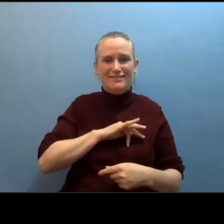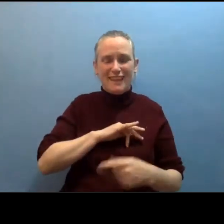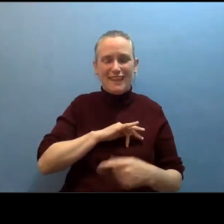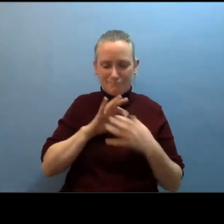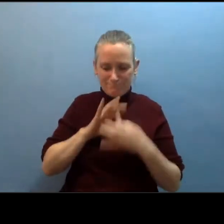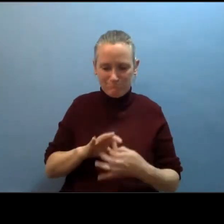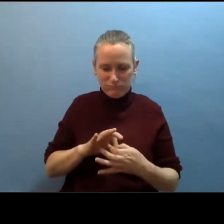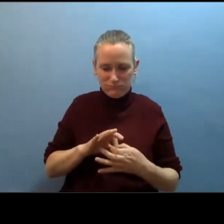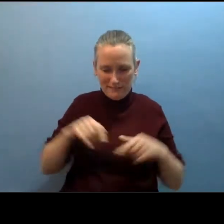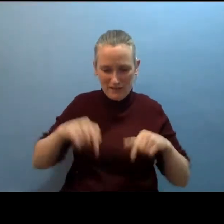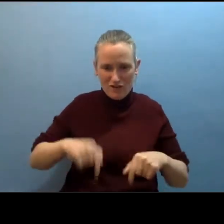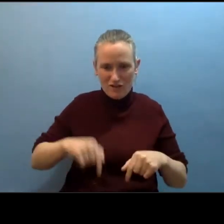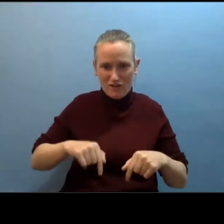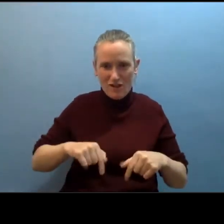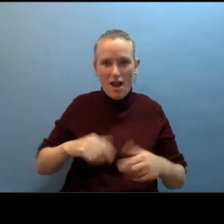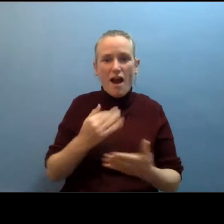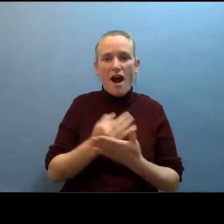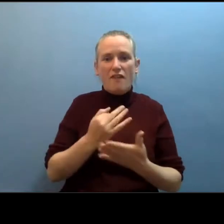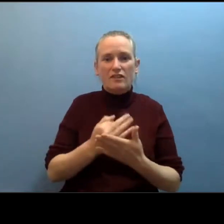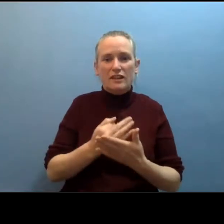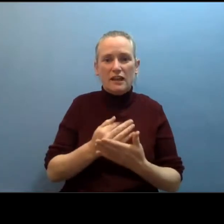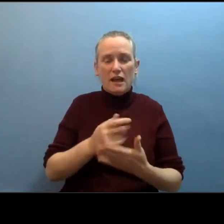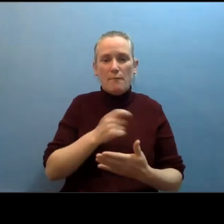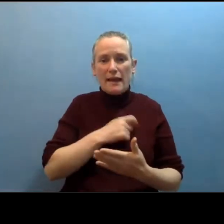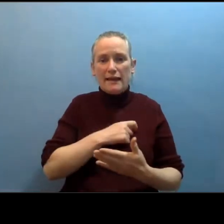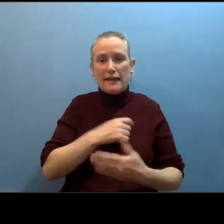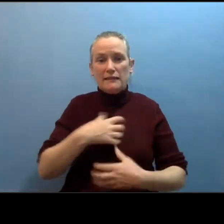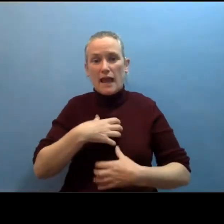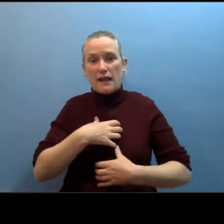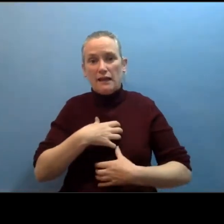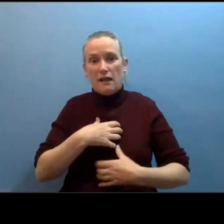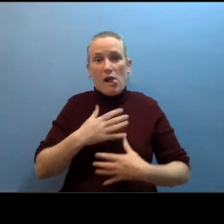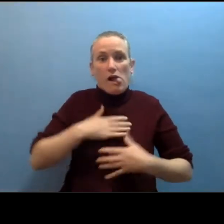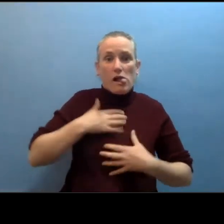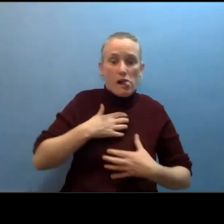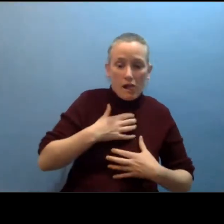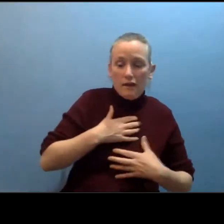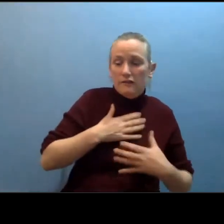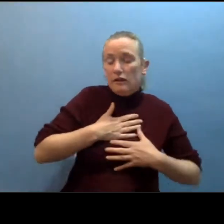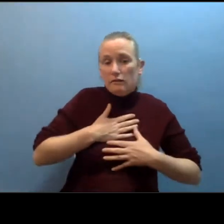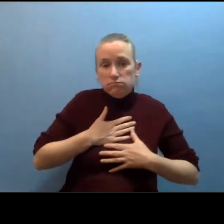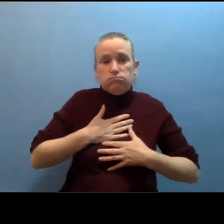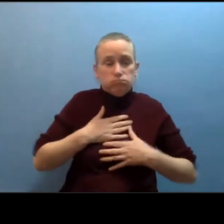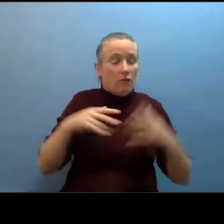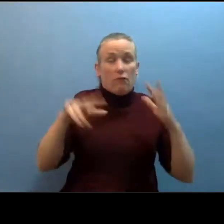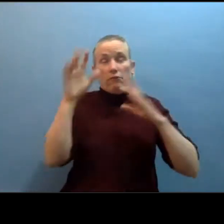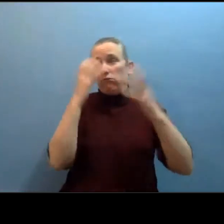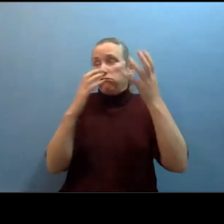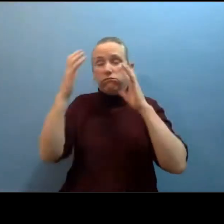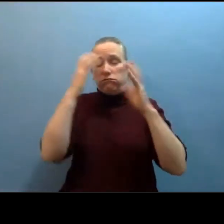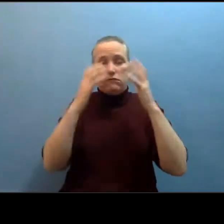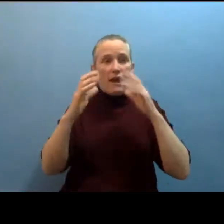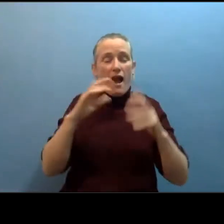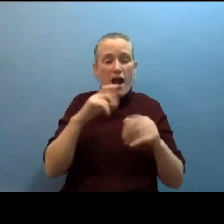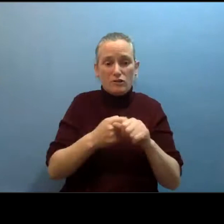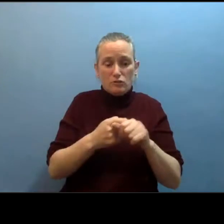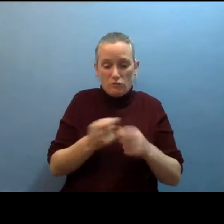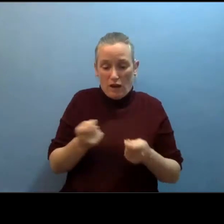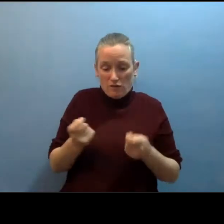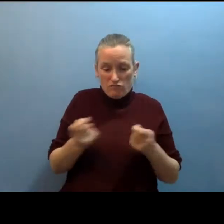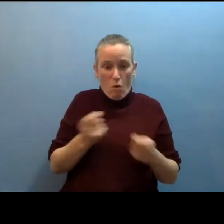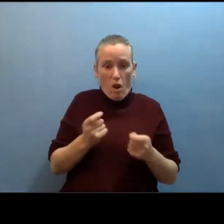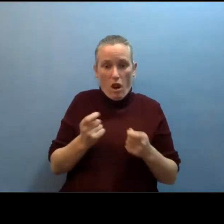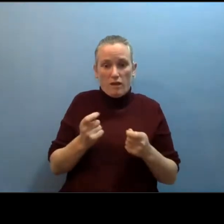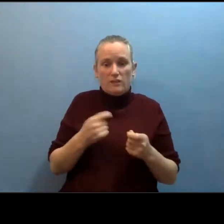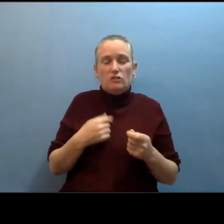their focus is all over the place, their breathing is all over the place, and they're finding it hard to kind of regulate themselves. So it's really just about bringing them back into